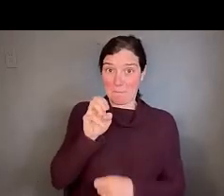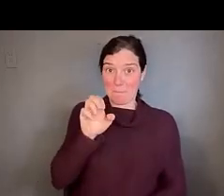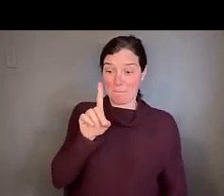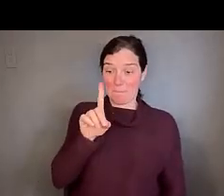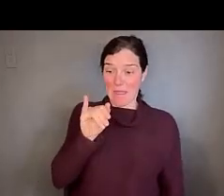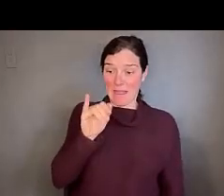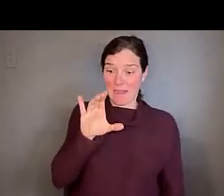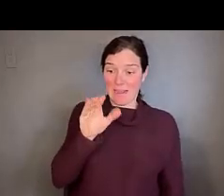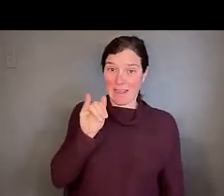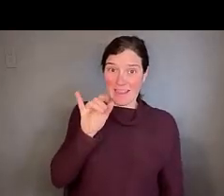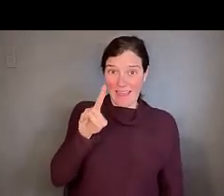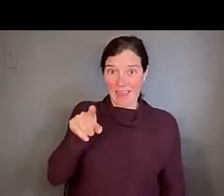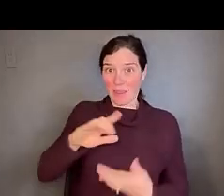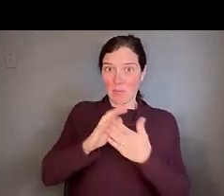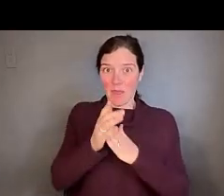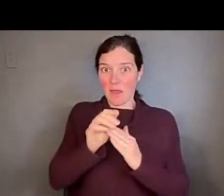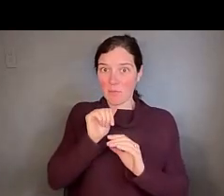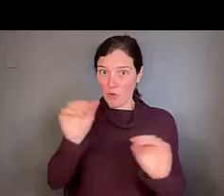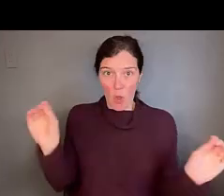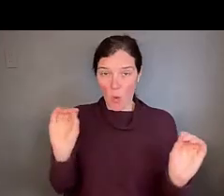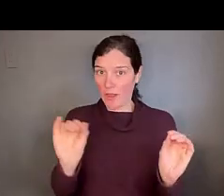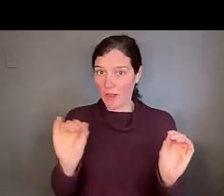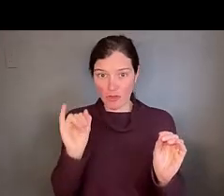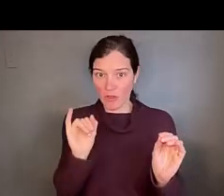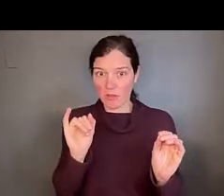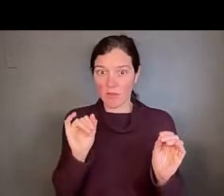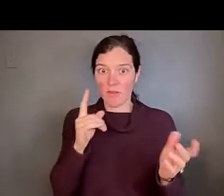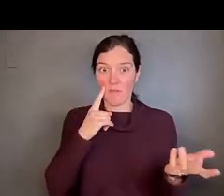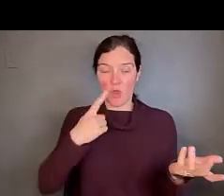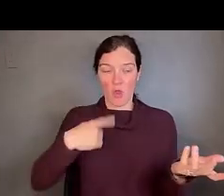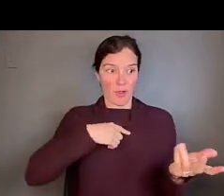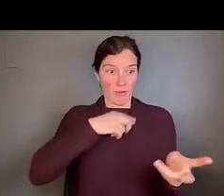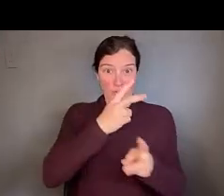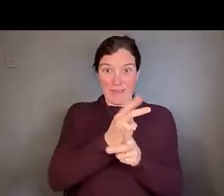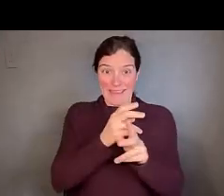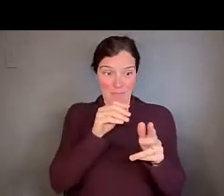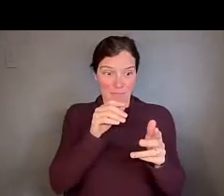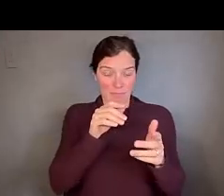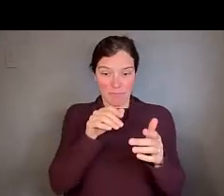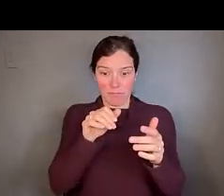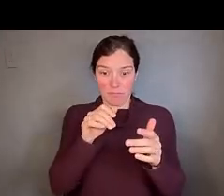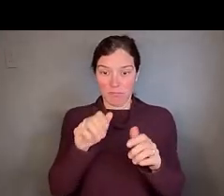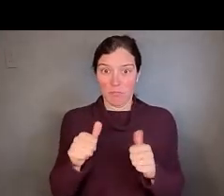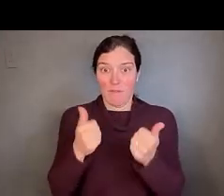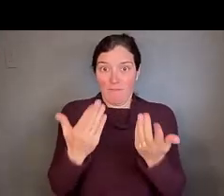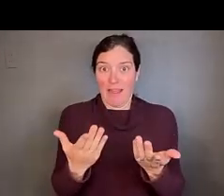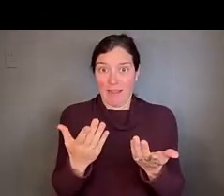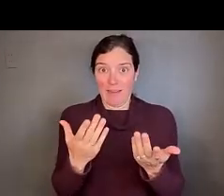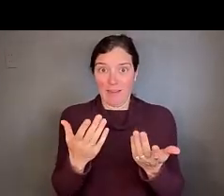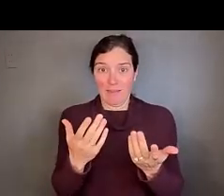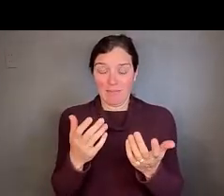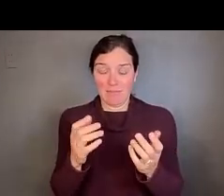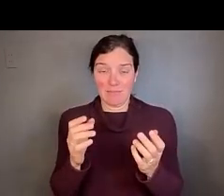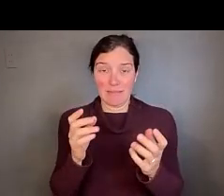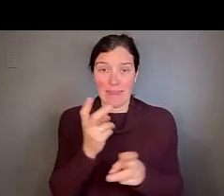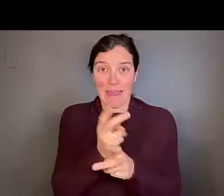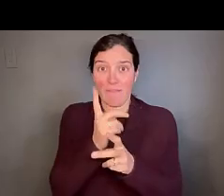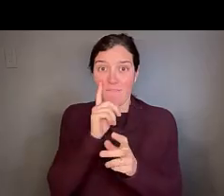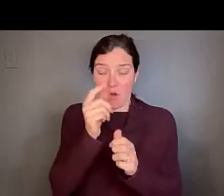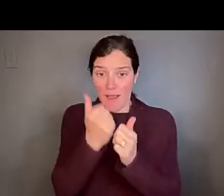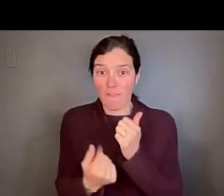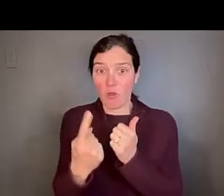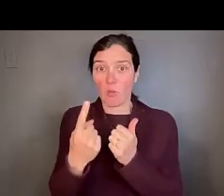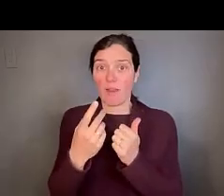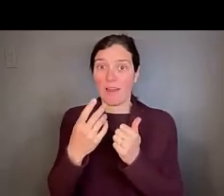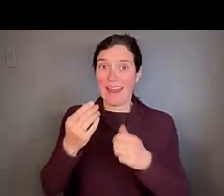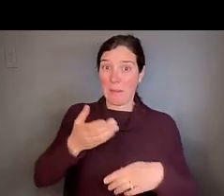to be uninsured, in order for us to keep access to everyone and provide life-saving emergent care as well as